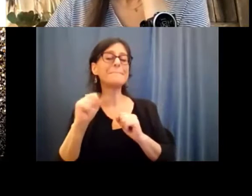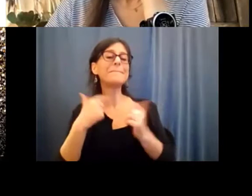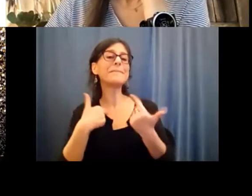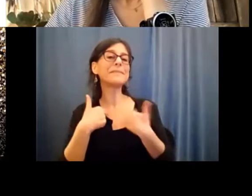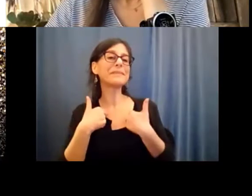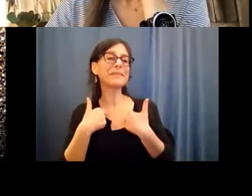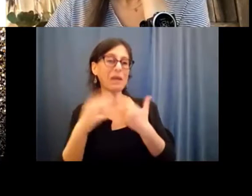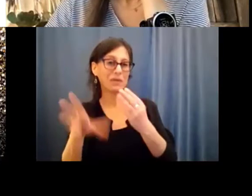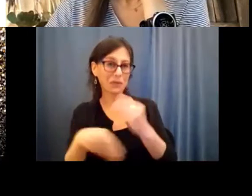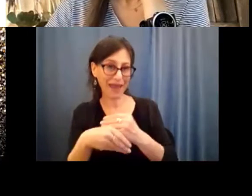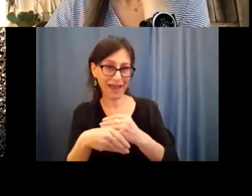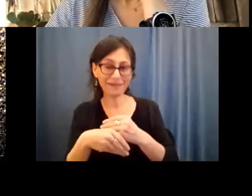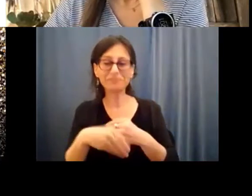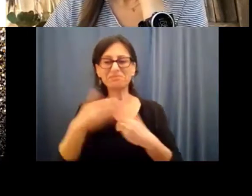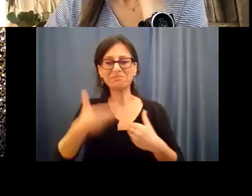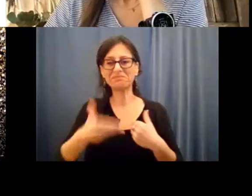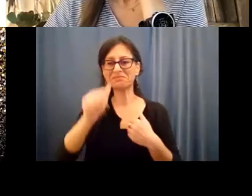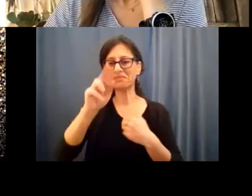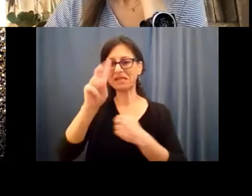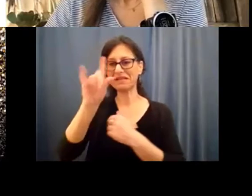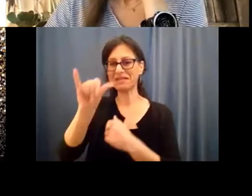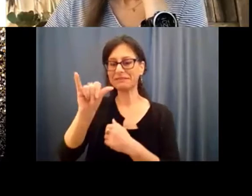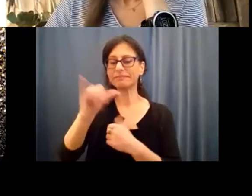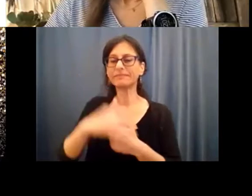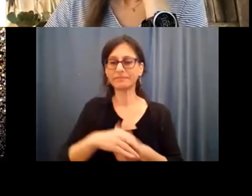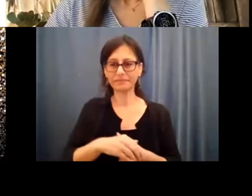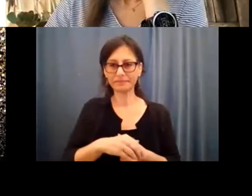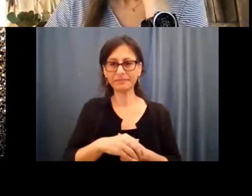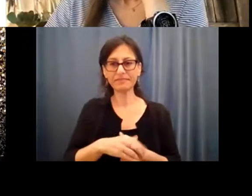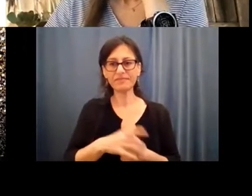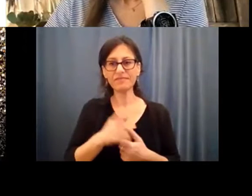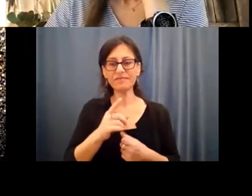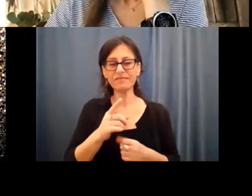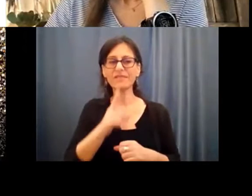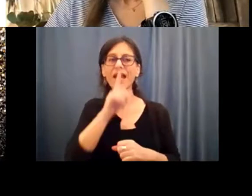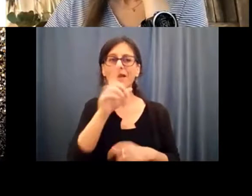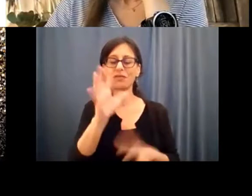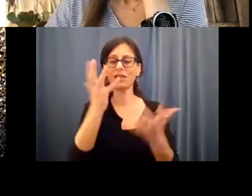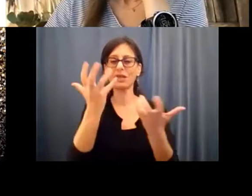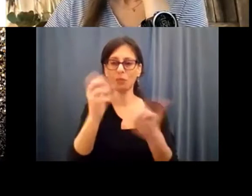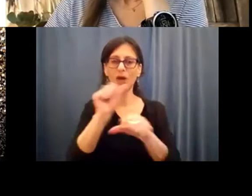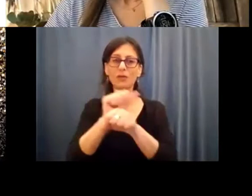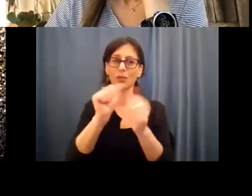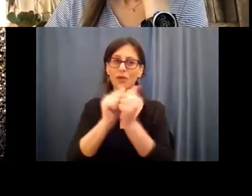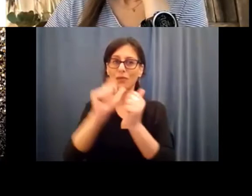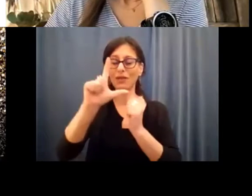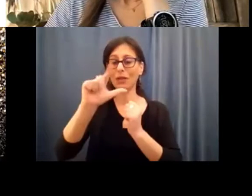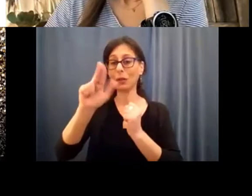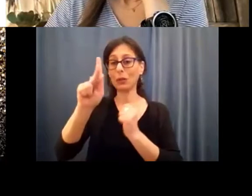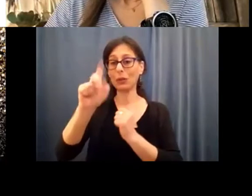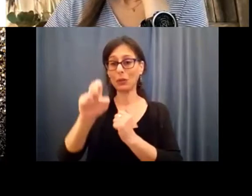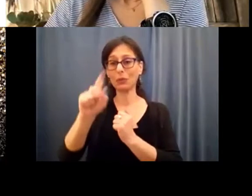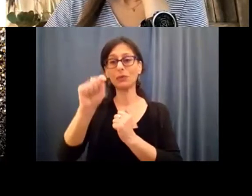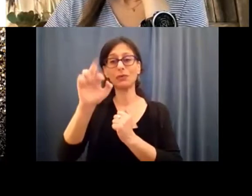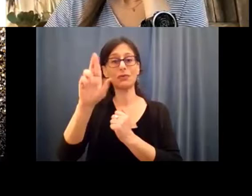I'll jump in real quick. I really wanted to work with Luke Terrell. He's